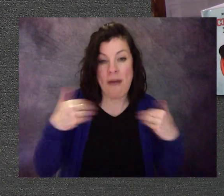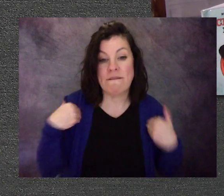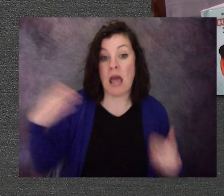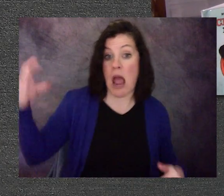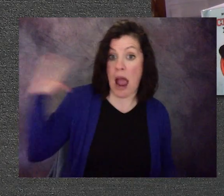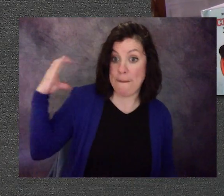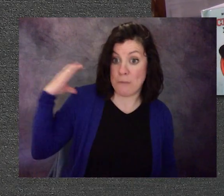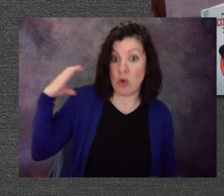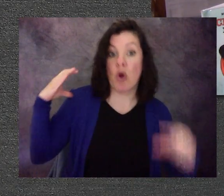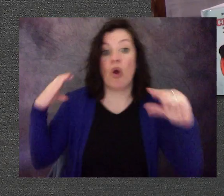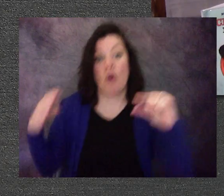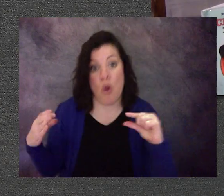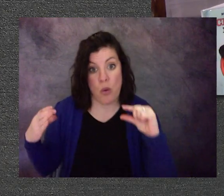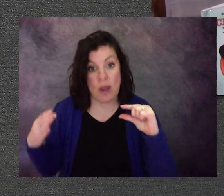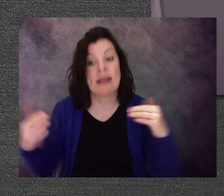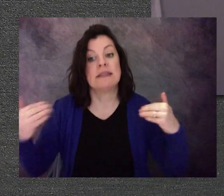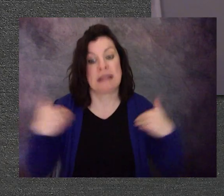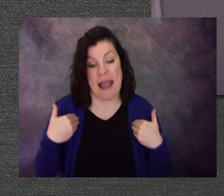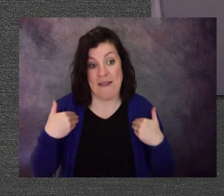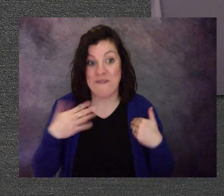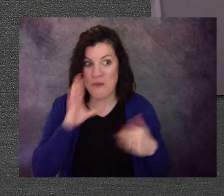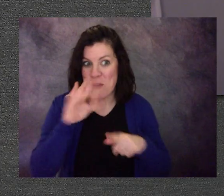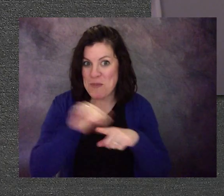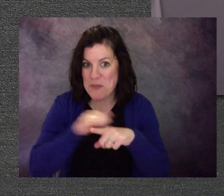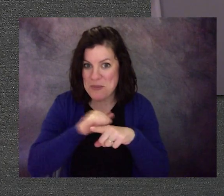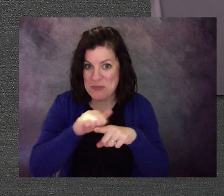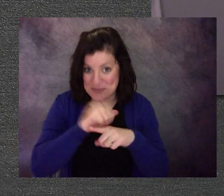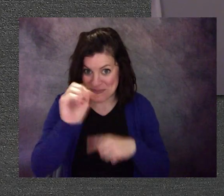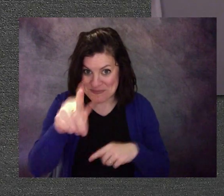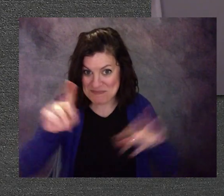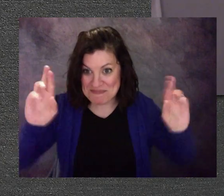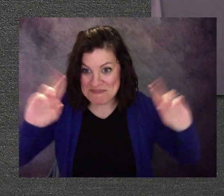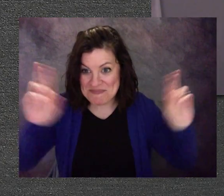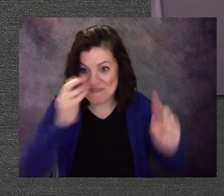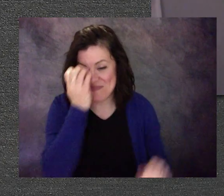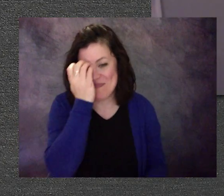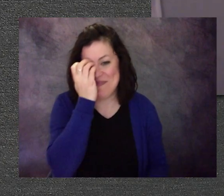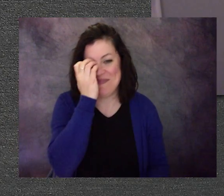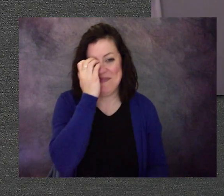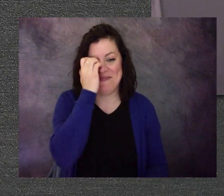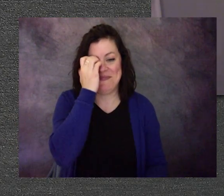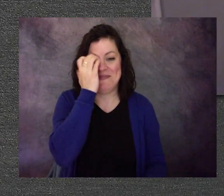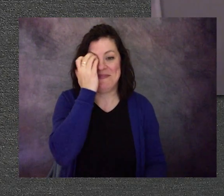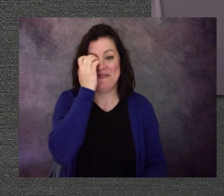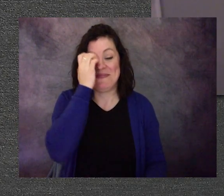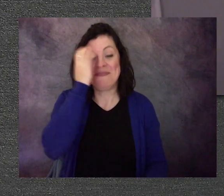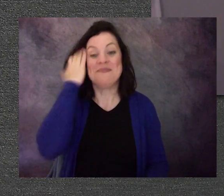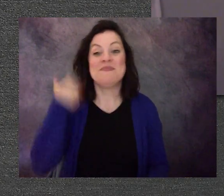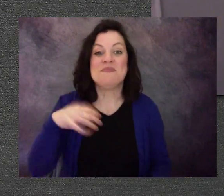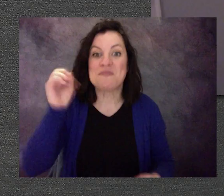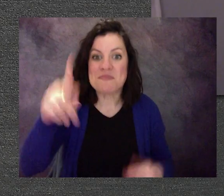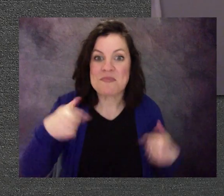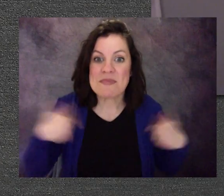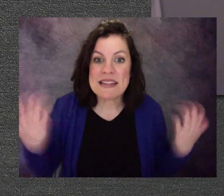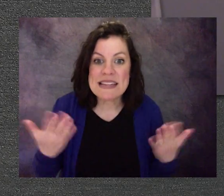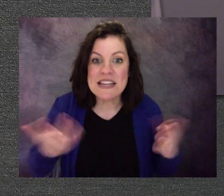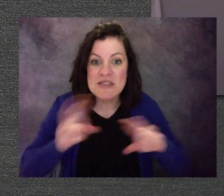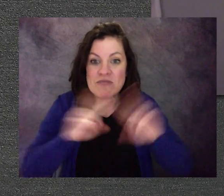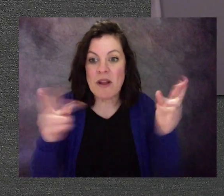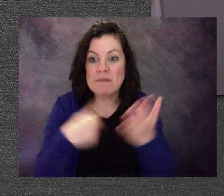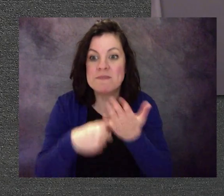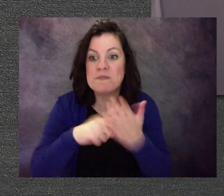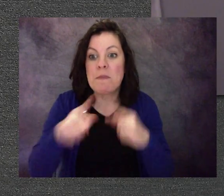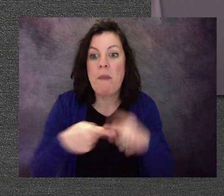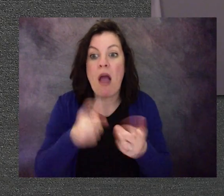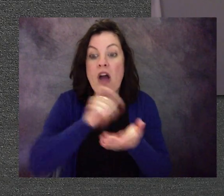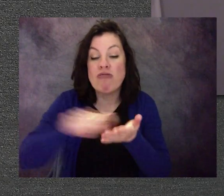writing my name. Here we go. Okay, so we're here to talk about writing our name, and I said